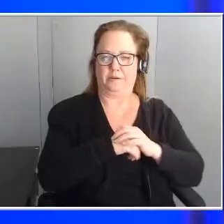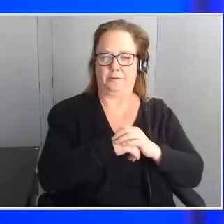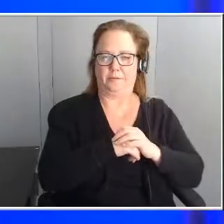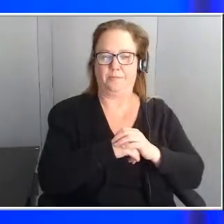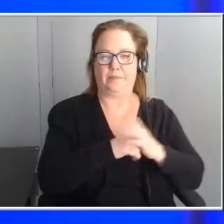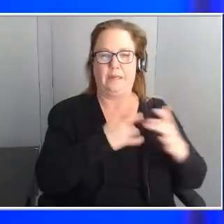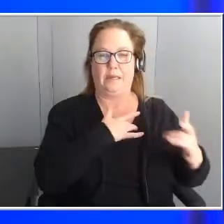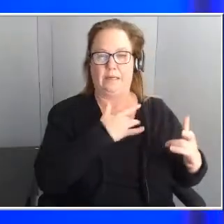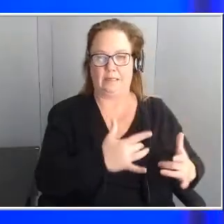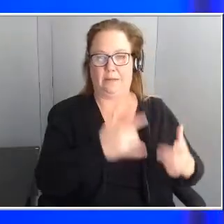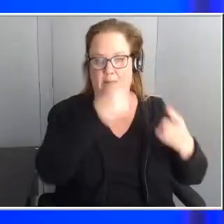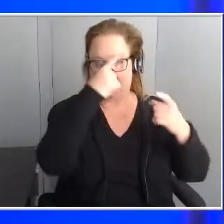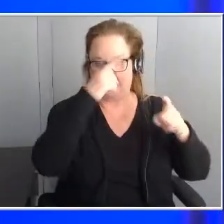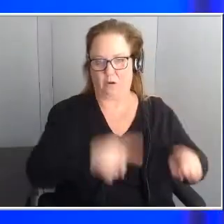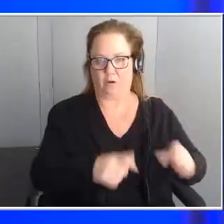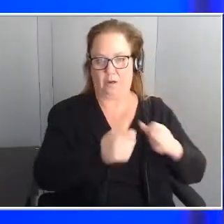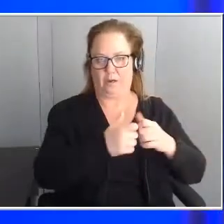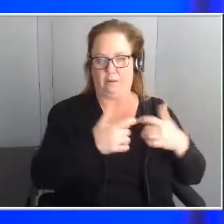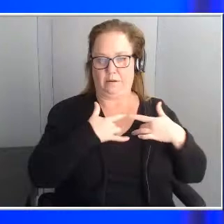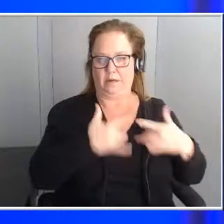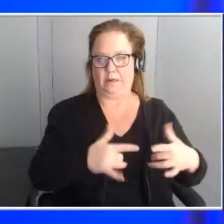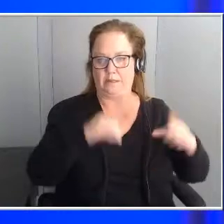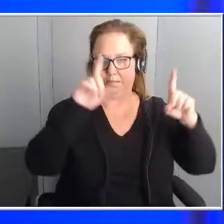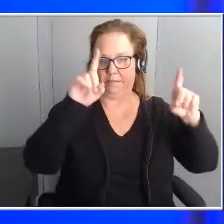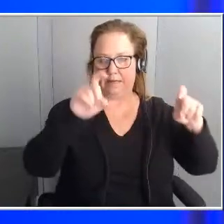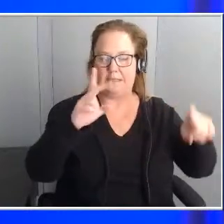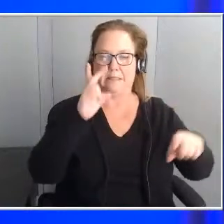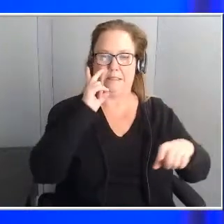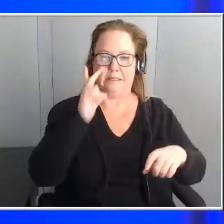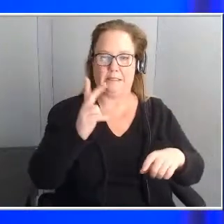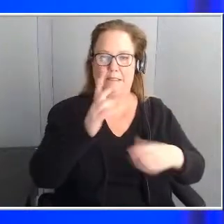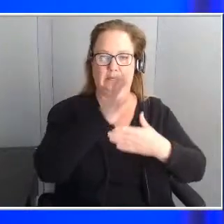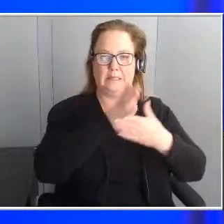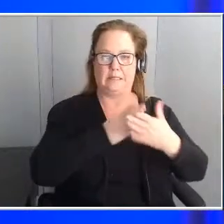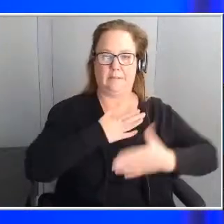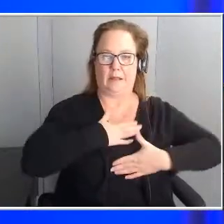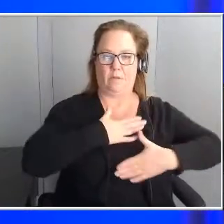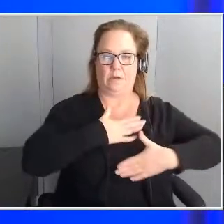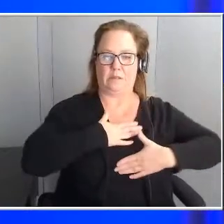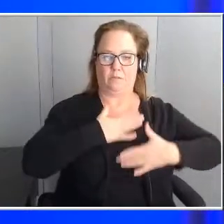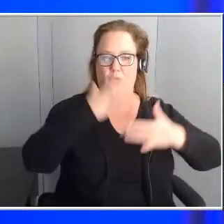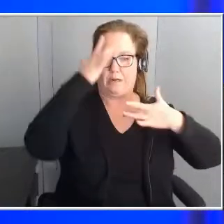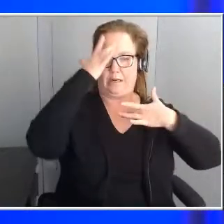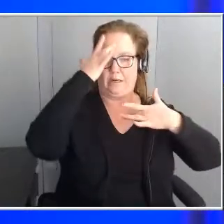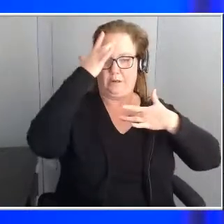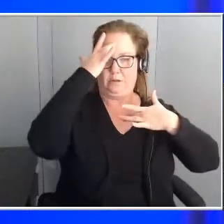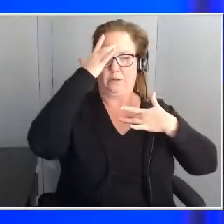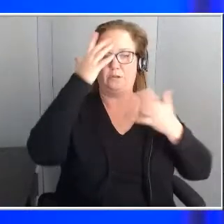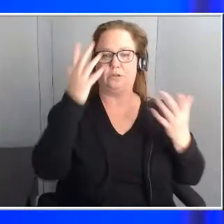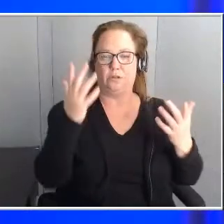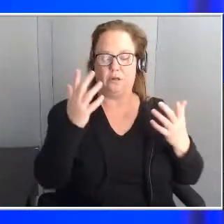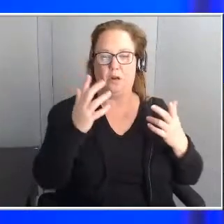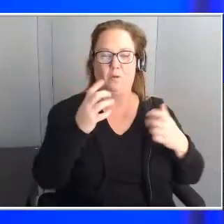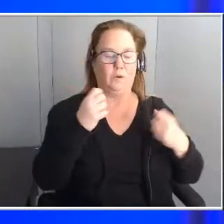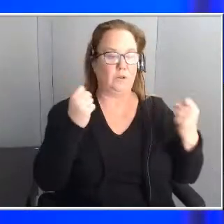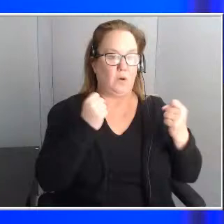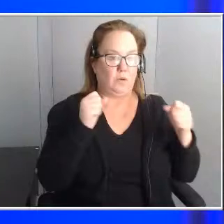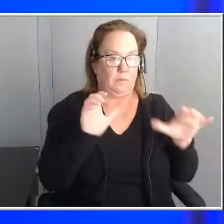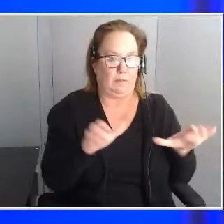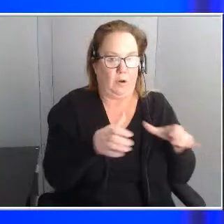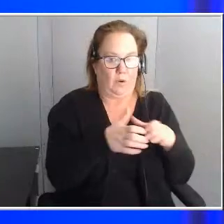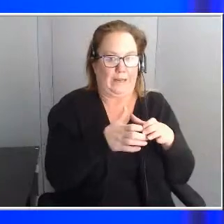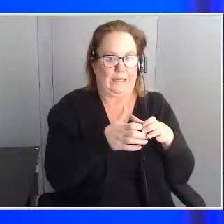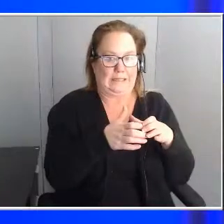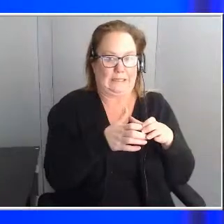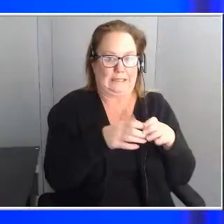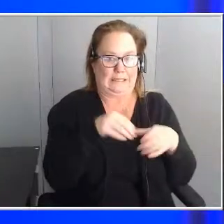typically I agree with you. We would tend to expect to see some of that respiratory illness more where it's cold and people are having to gather indoors. But